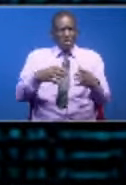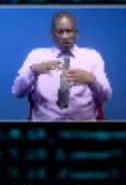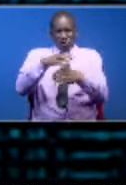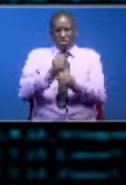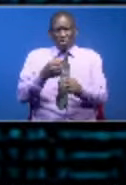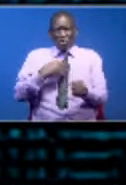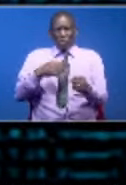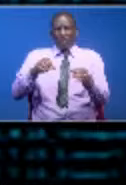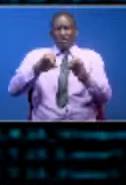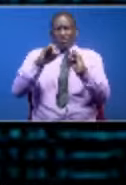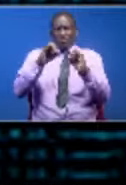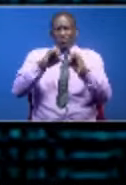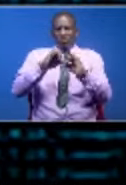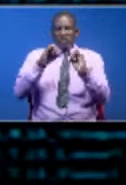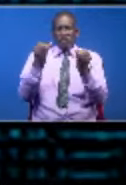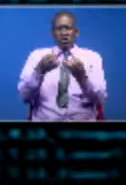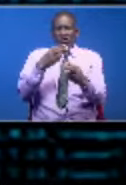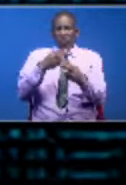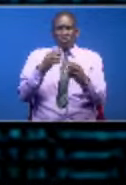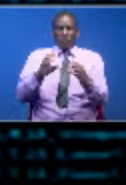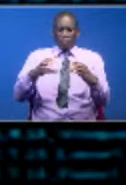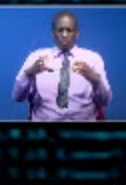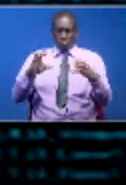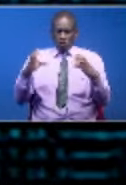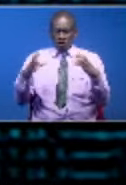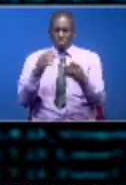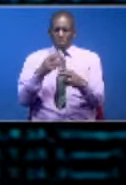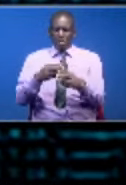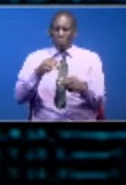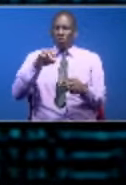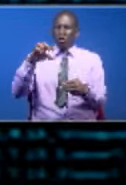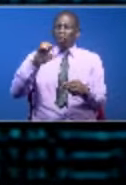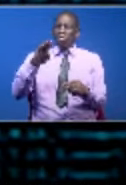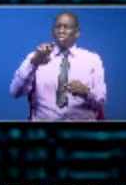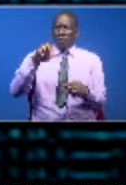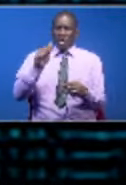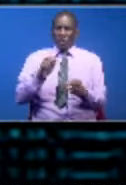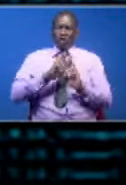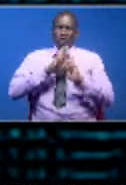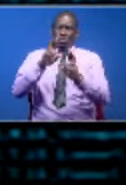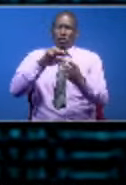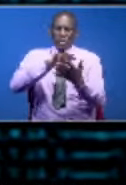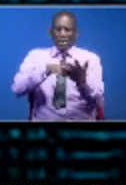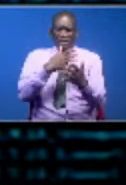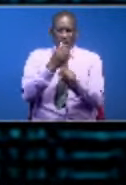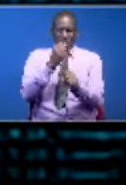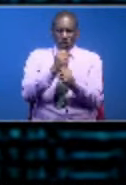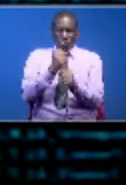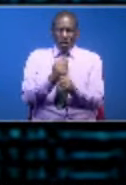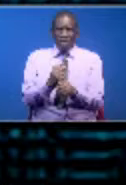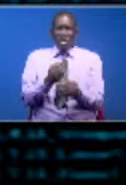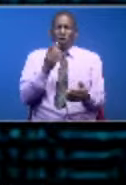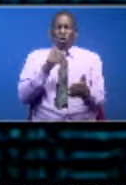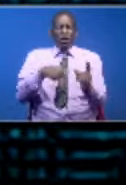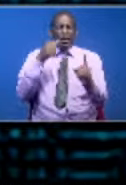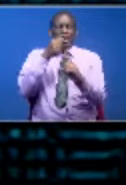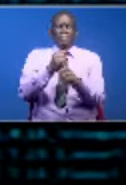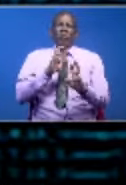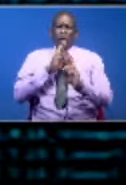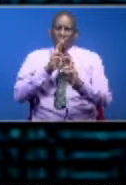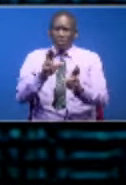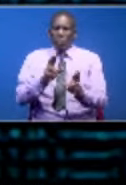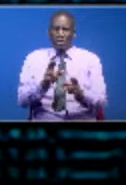body called GOGLA, and GOGLA has a standard impact reporting metrics framework which has been developed a few years ago. So whatever impact we report